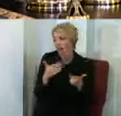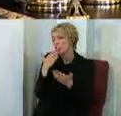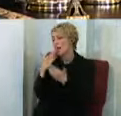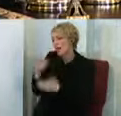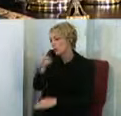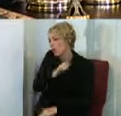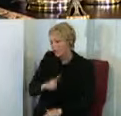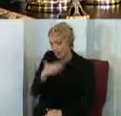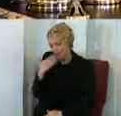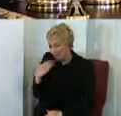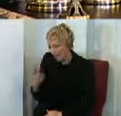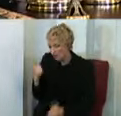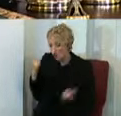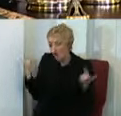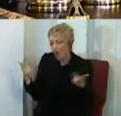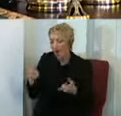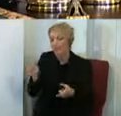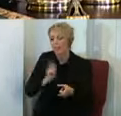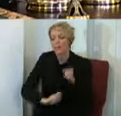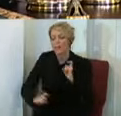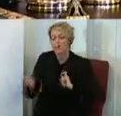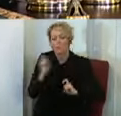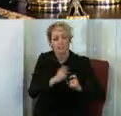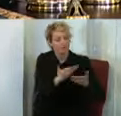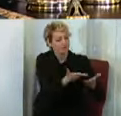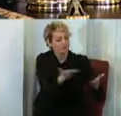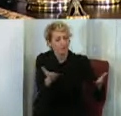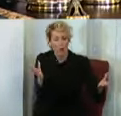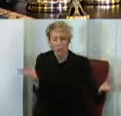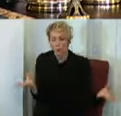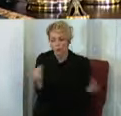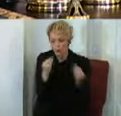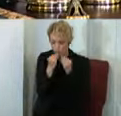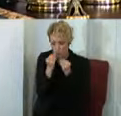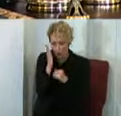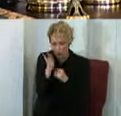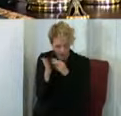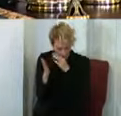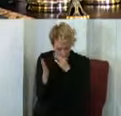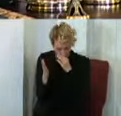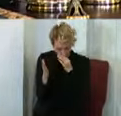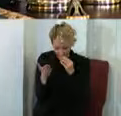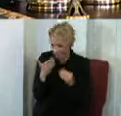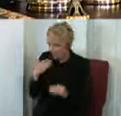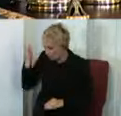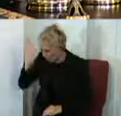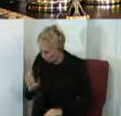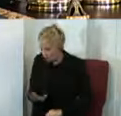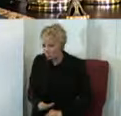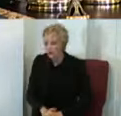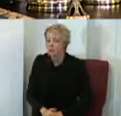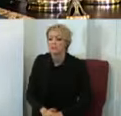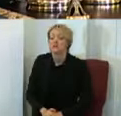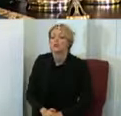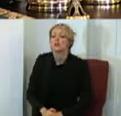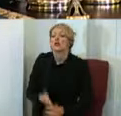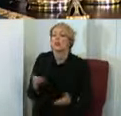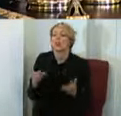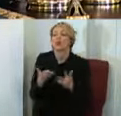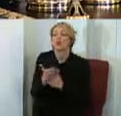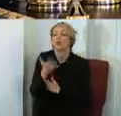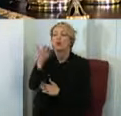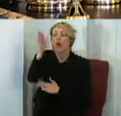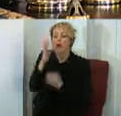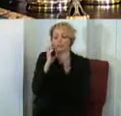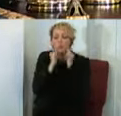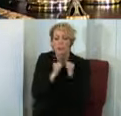thank you for all the gifts we're about to receive. In God's precious name, in the name of Christ